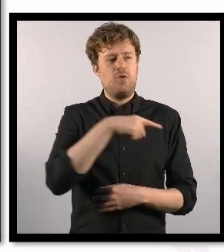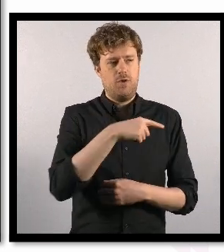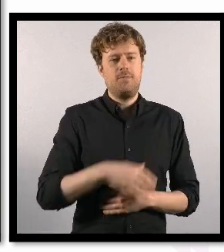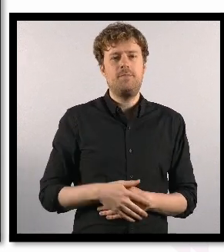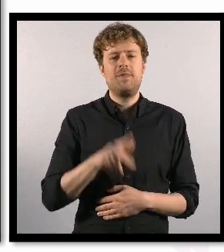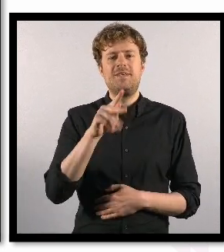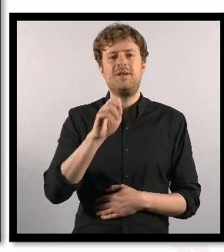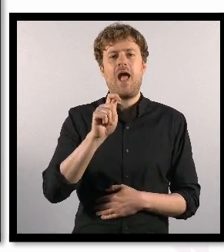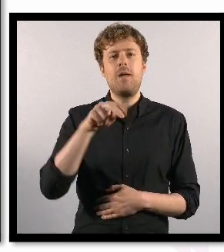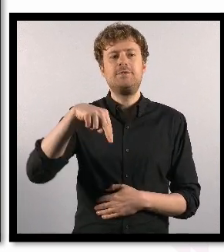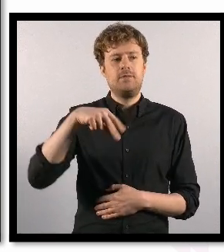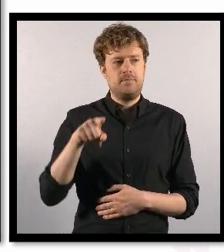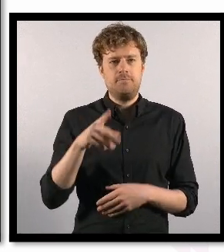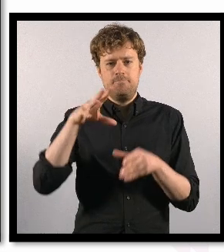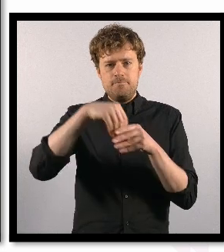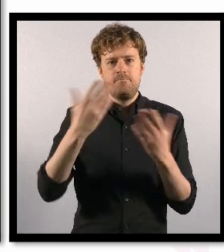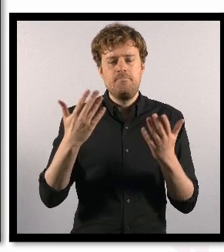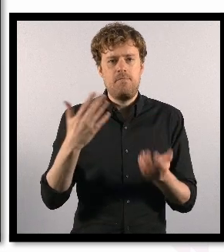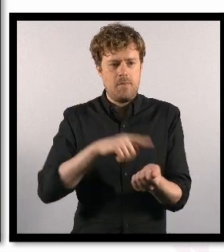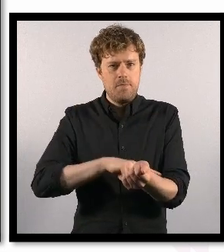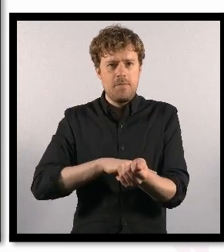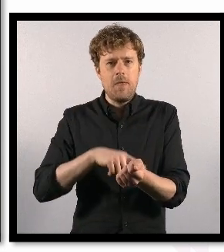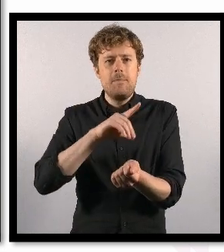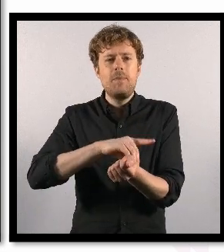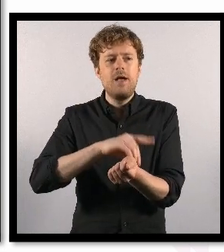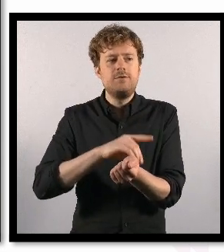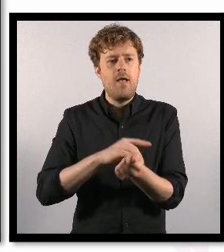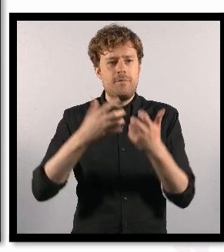the click is not working.